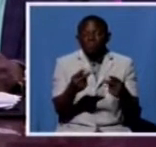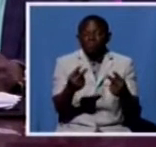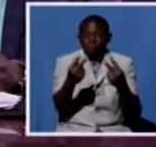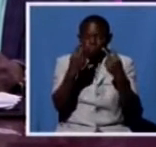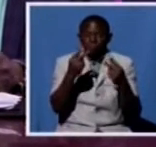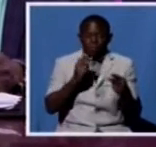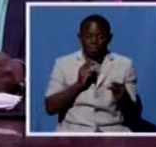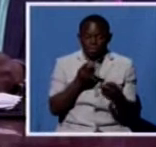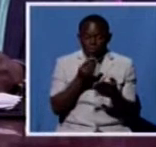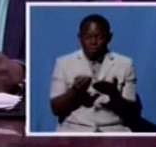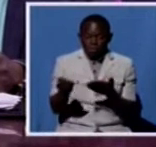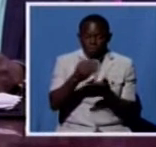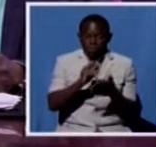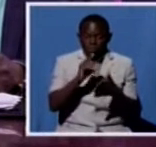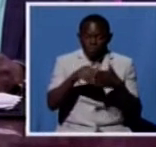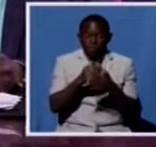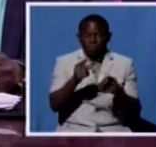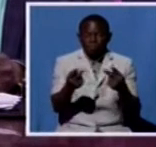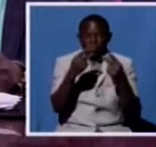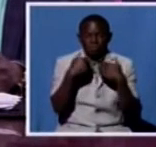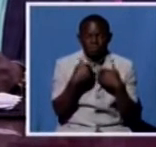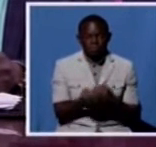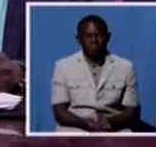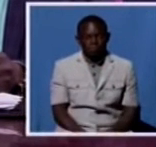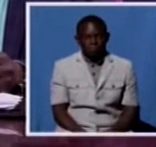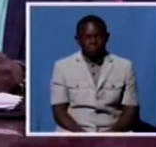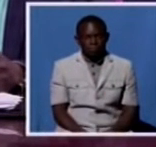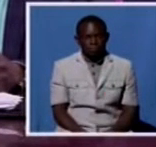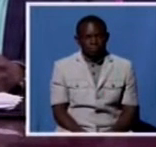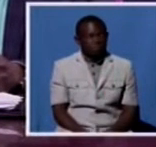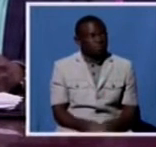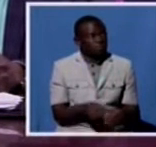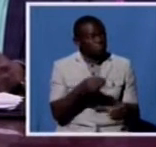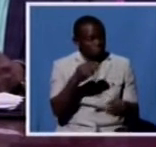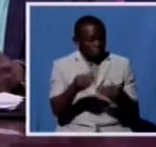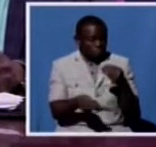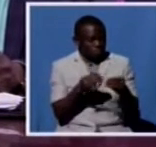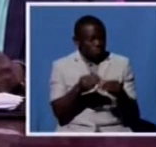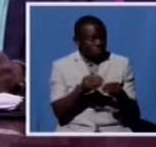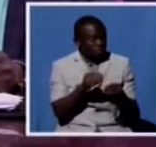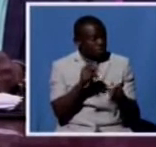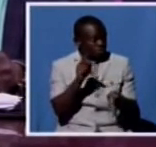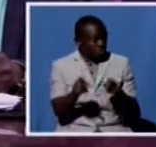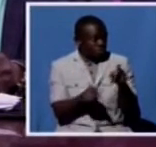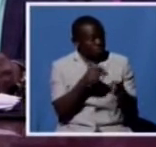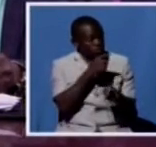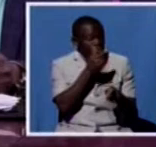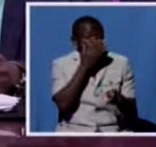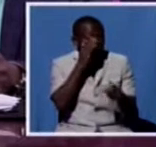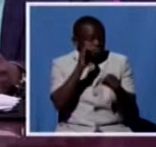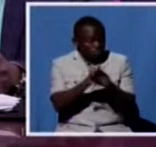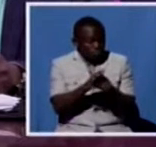use. Yes. You're giving people an assurance that soon the issue of poor quality roadworks will